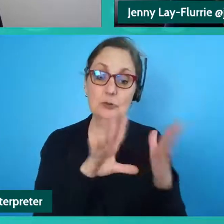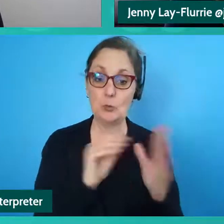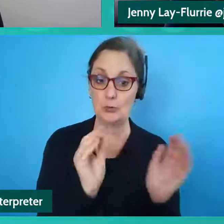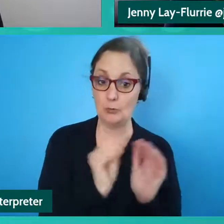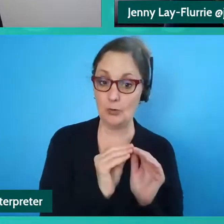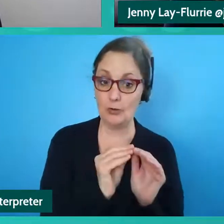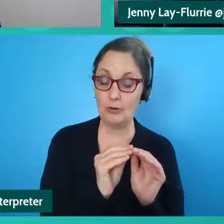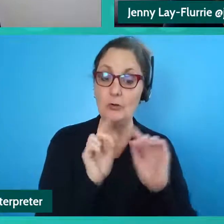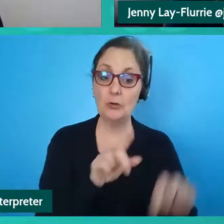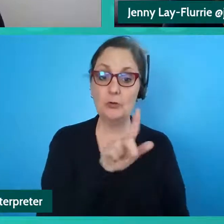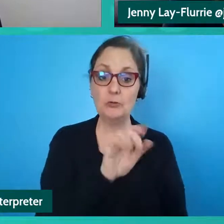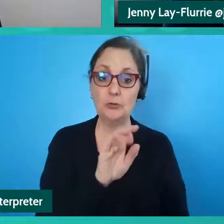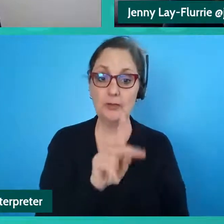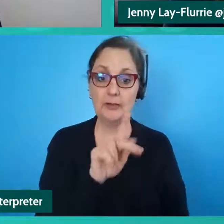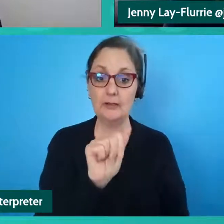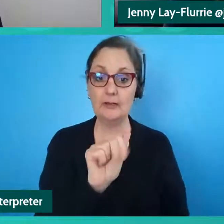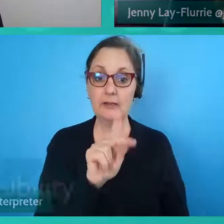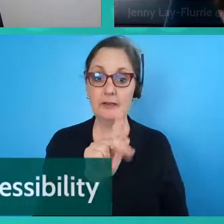link